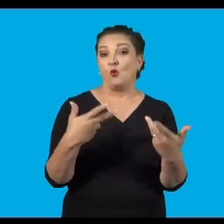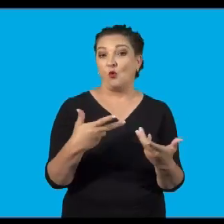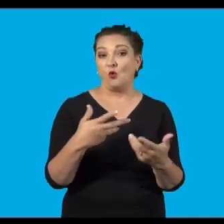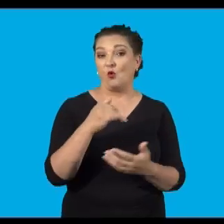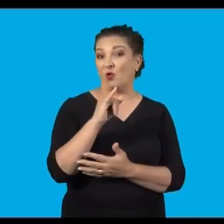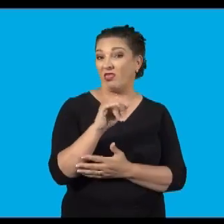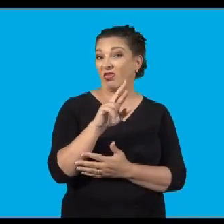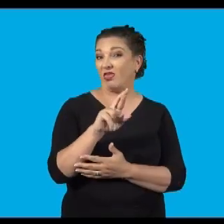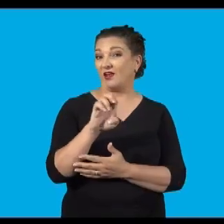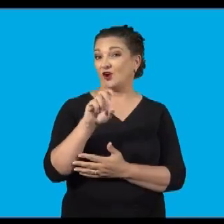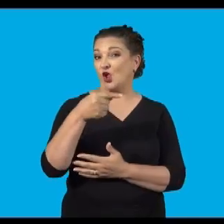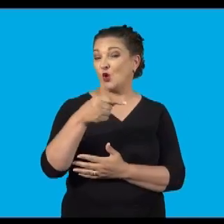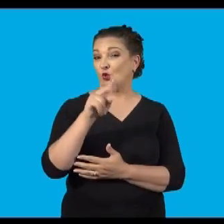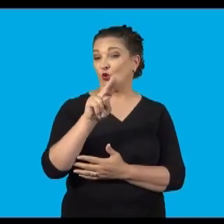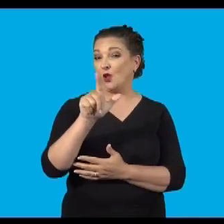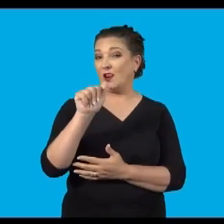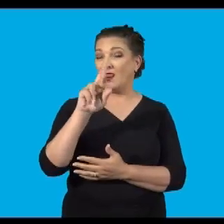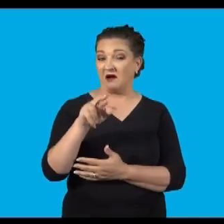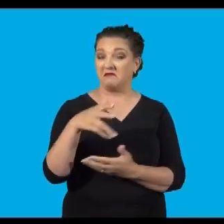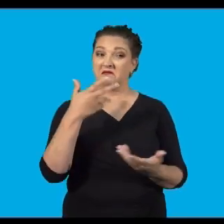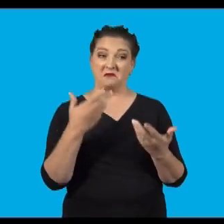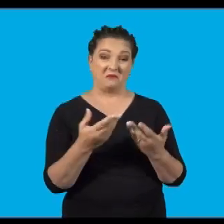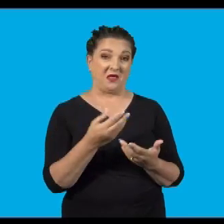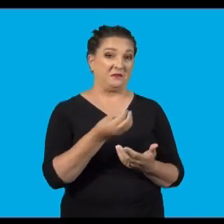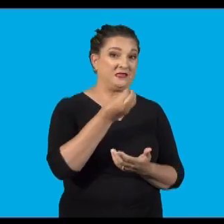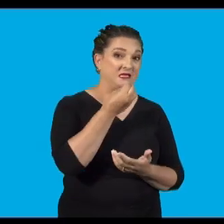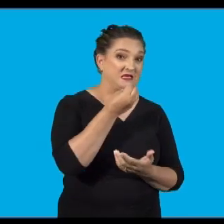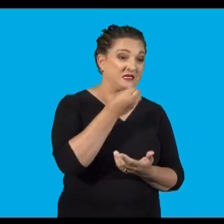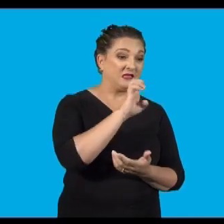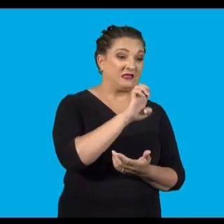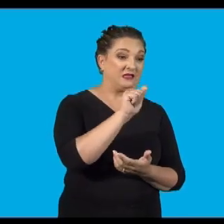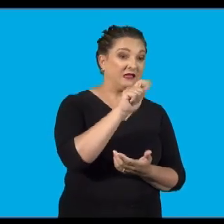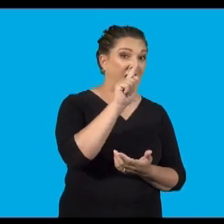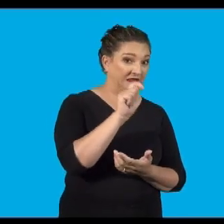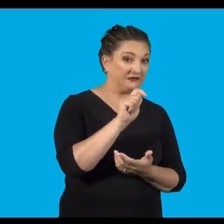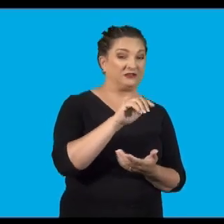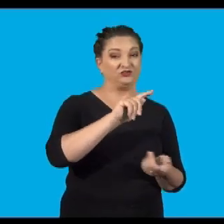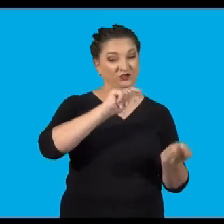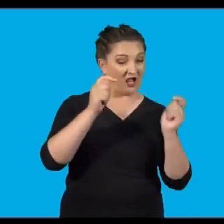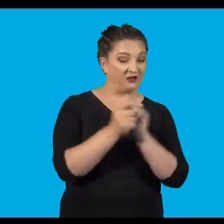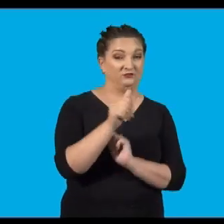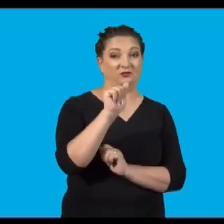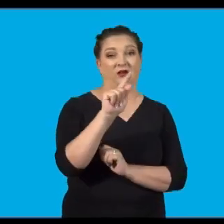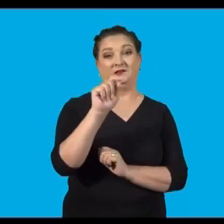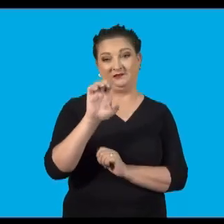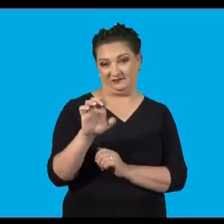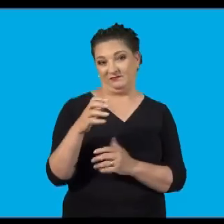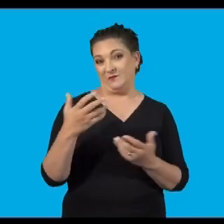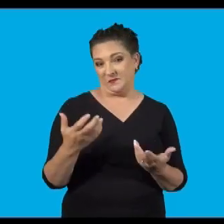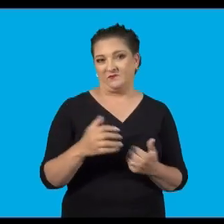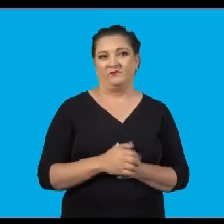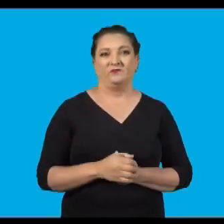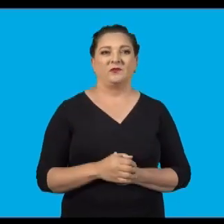it's an irregular verb, then the root form is going to change, like eat will become ate, run will become ran. So let's go.